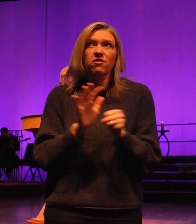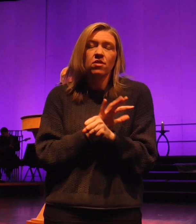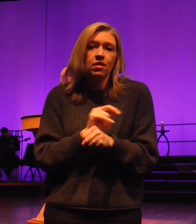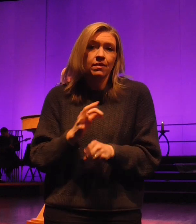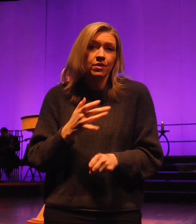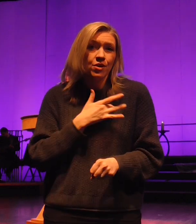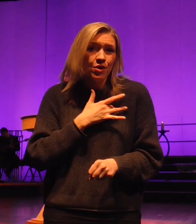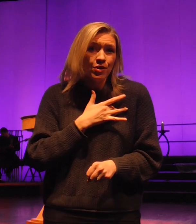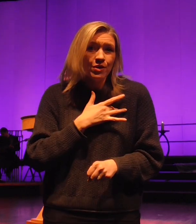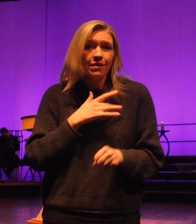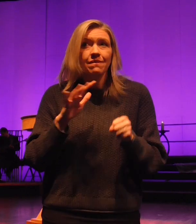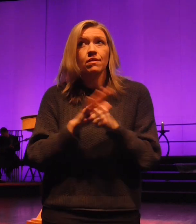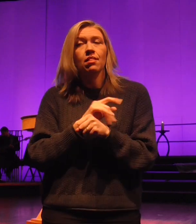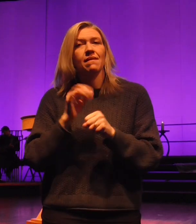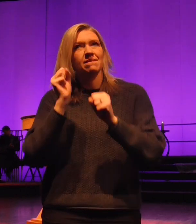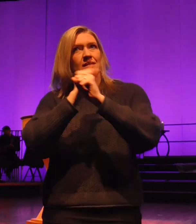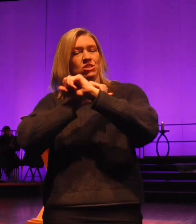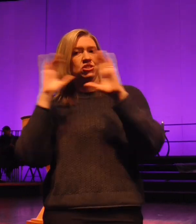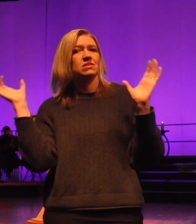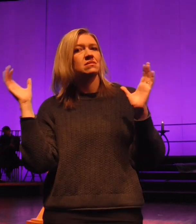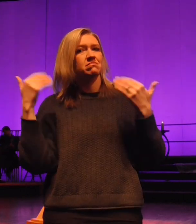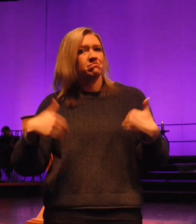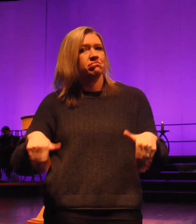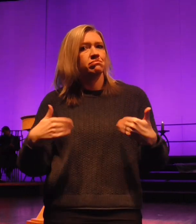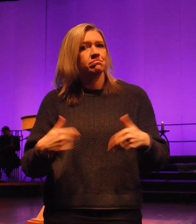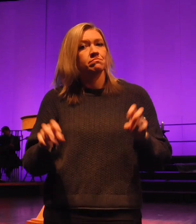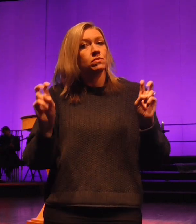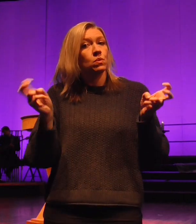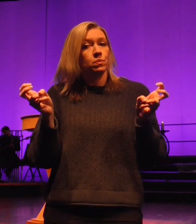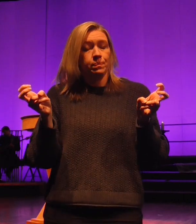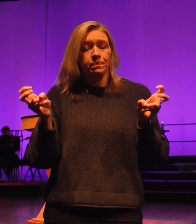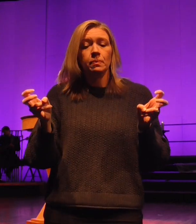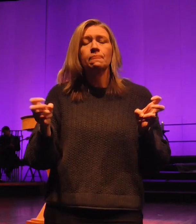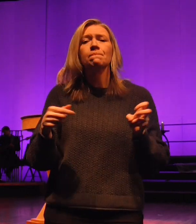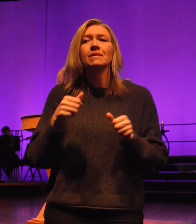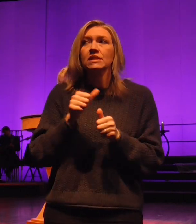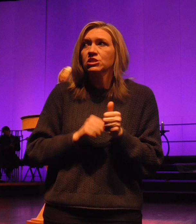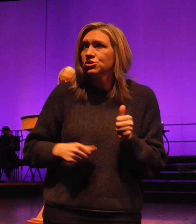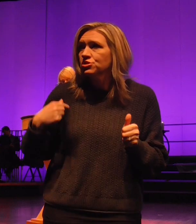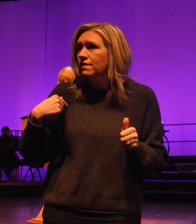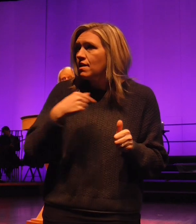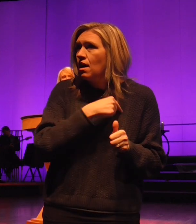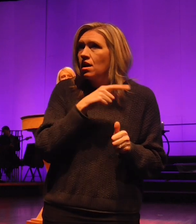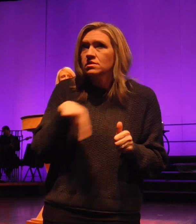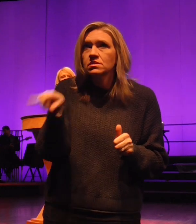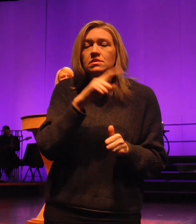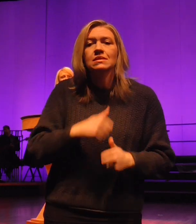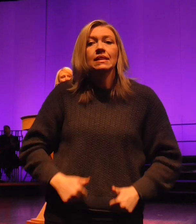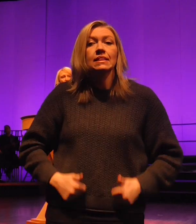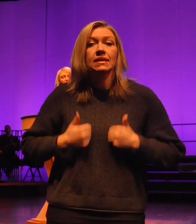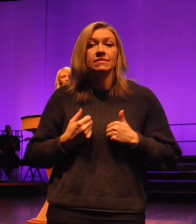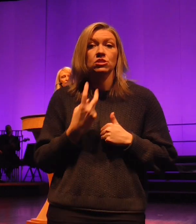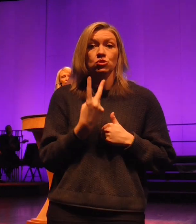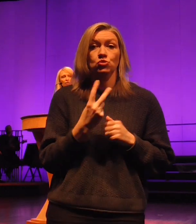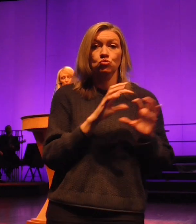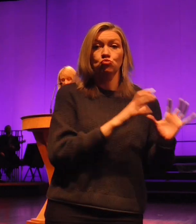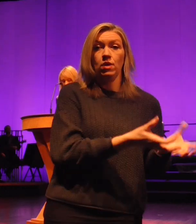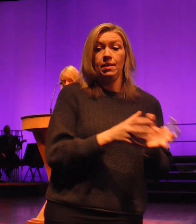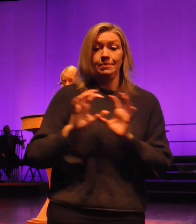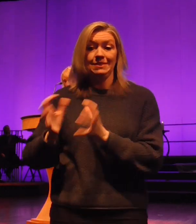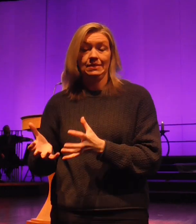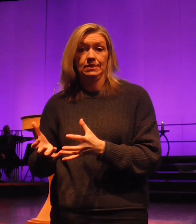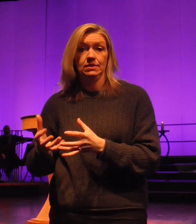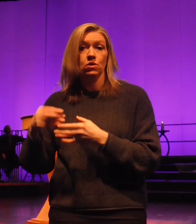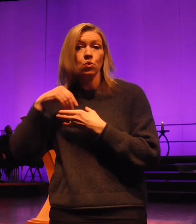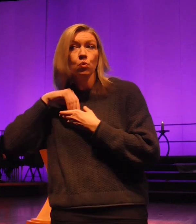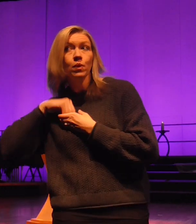heart and so full of vision. He says, each of us lives in two realms, the